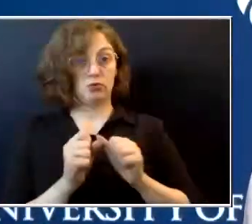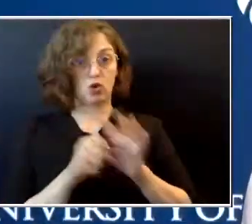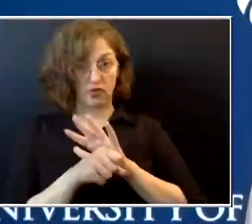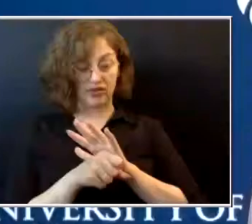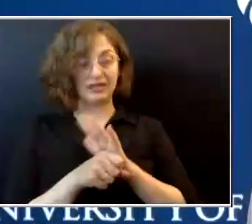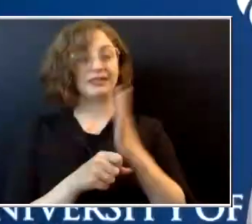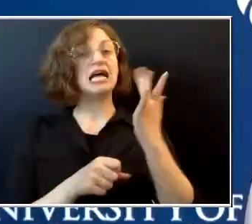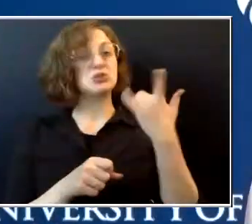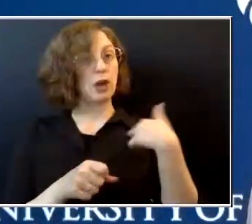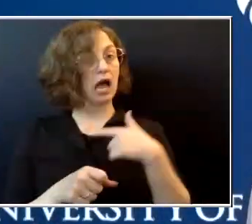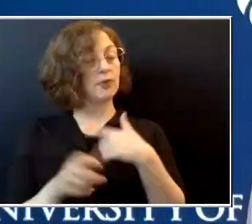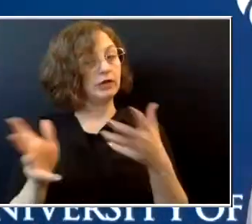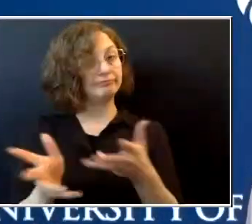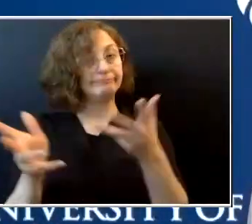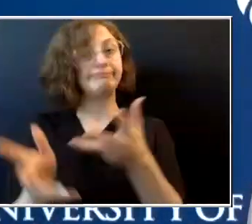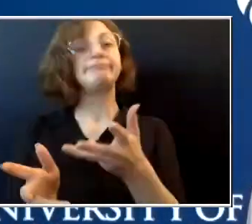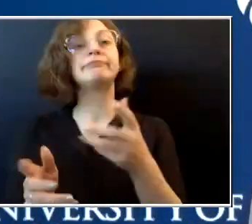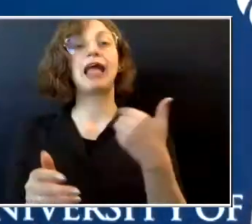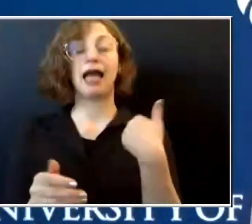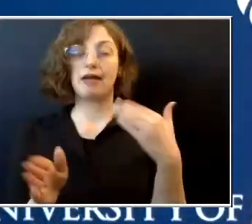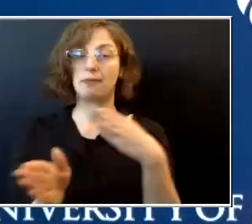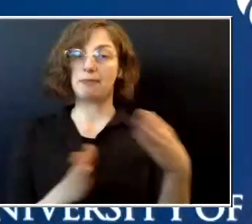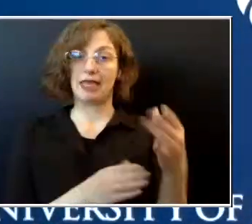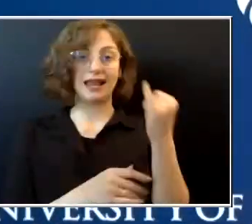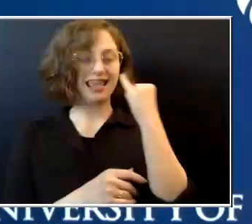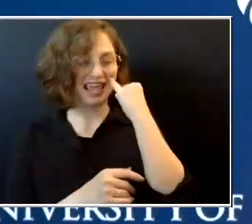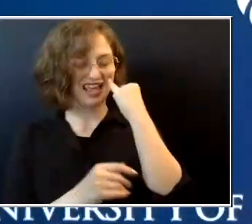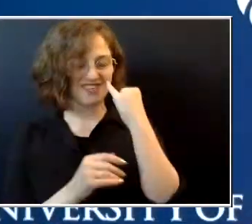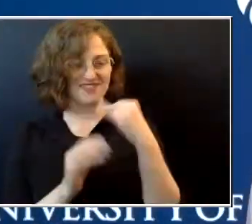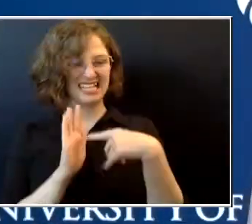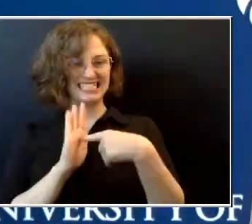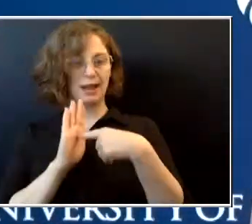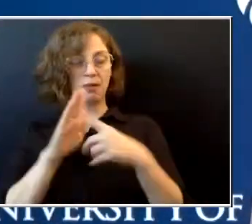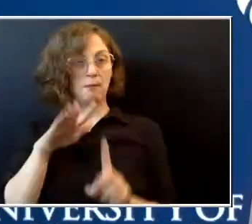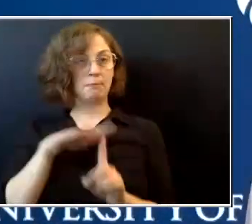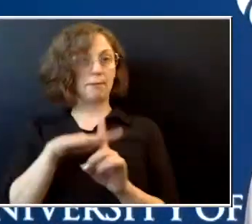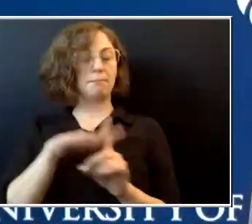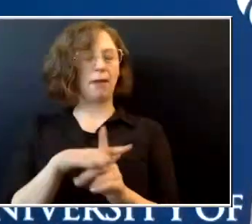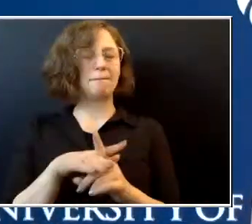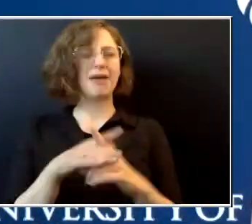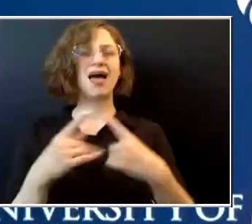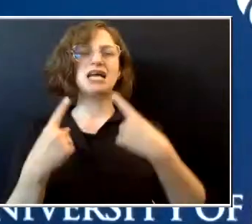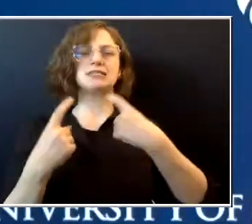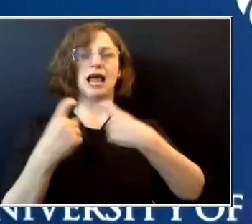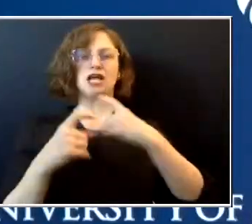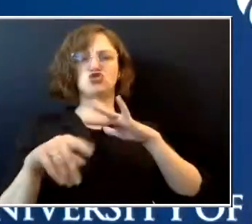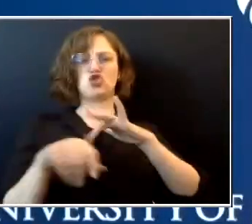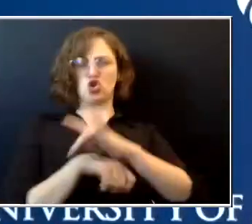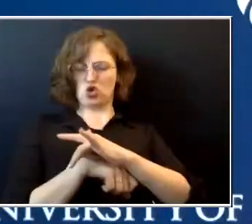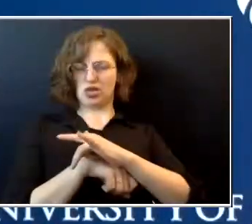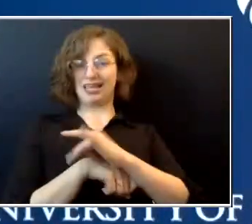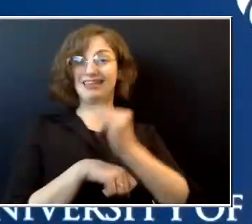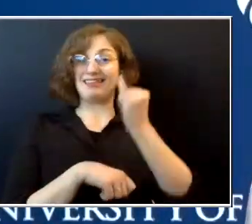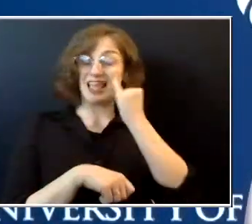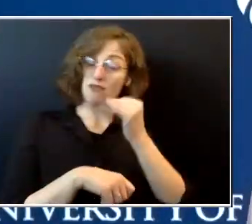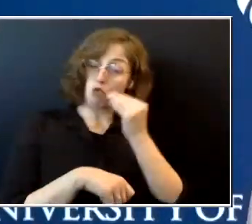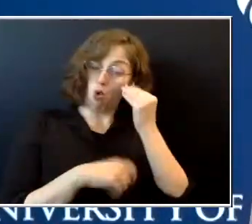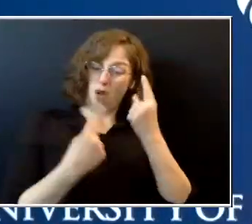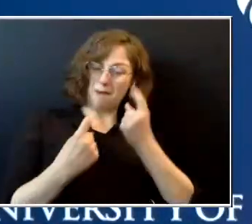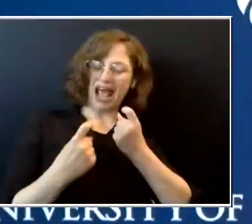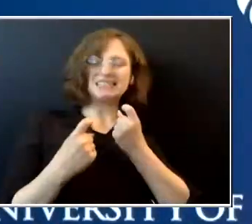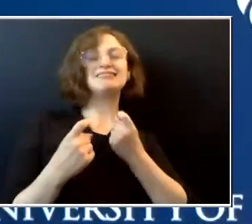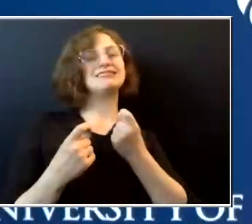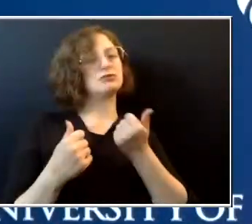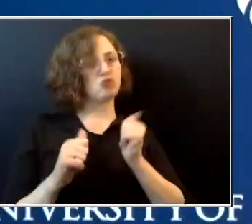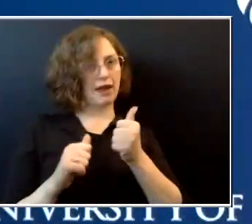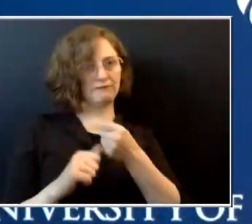symptoms, test early. If you're testing at home, you may have to test 2 or 3 days in a row. Talk with your physician. If you are at high risk for severe disease, try